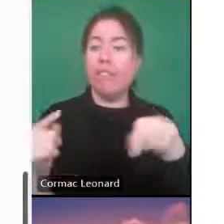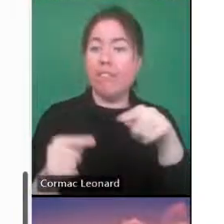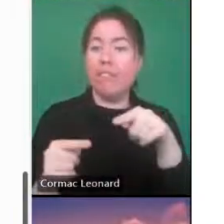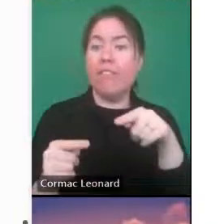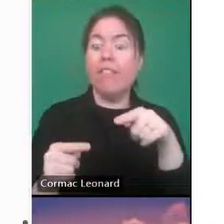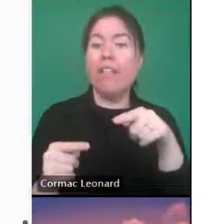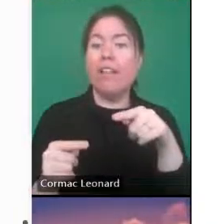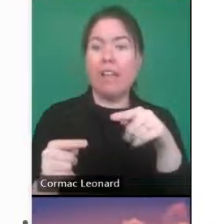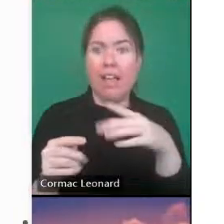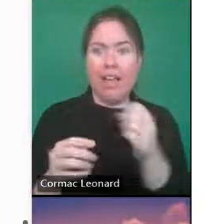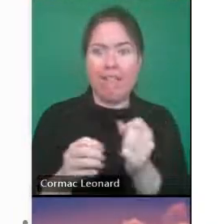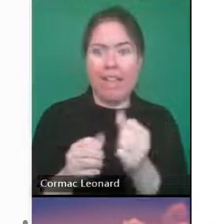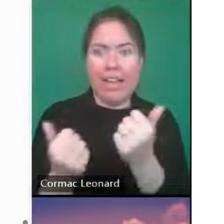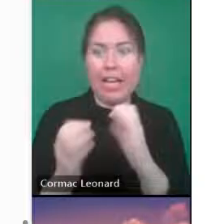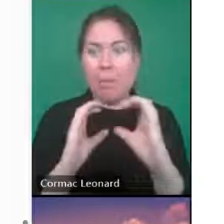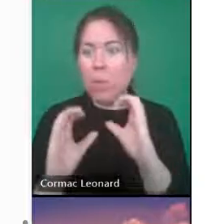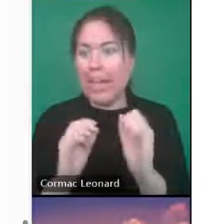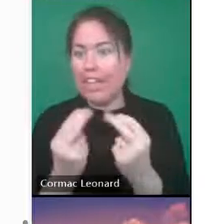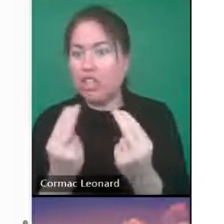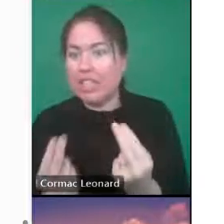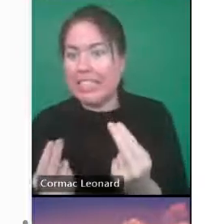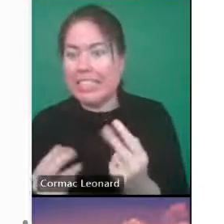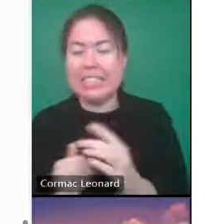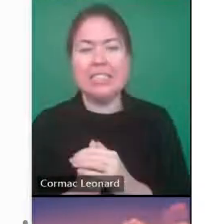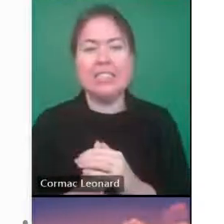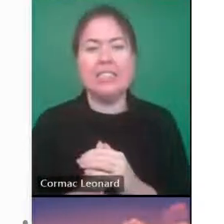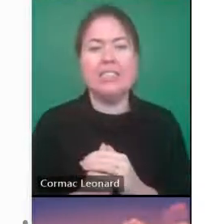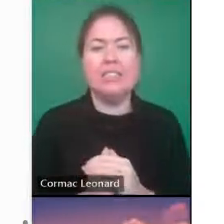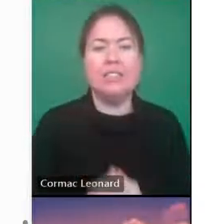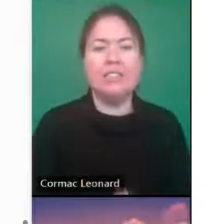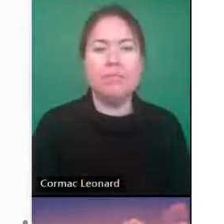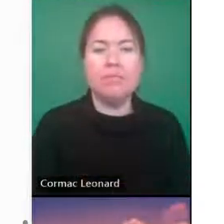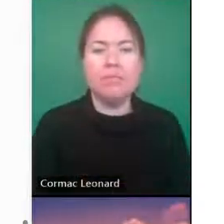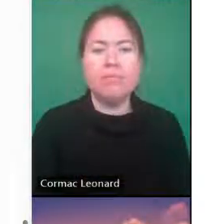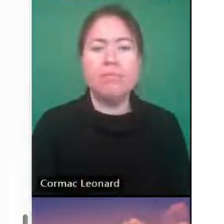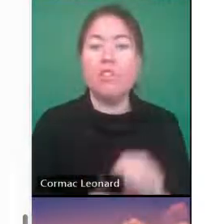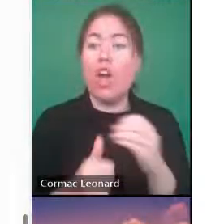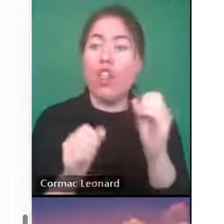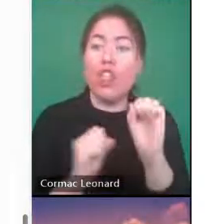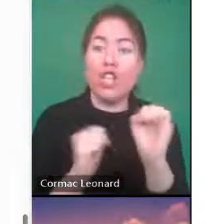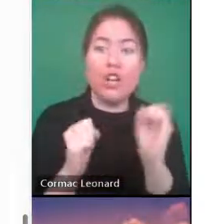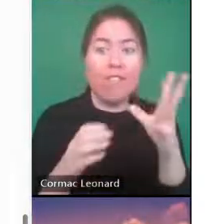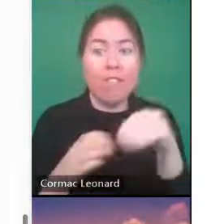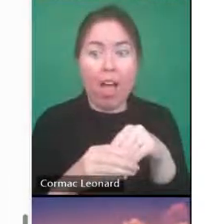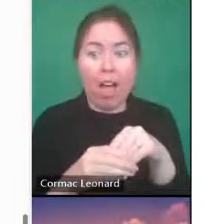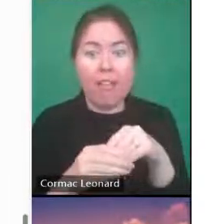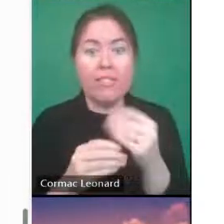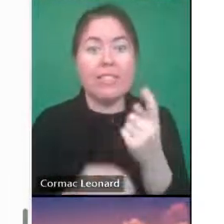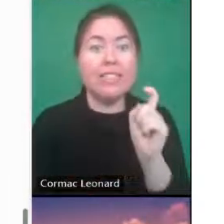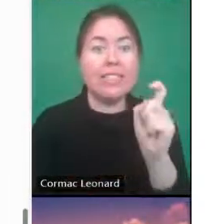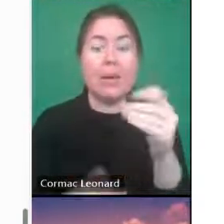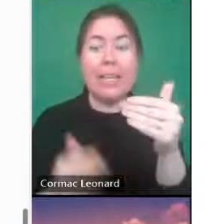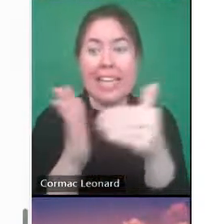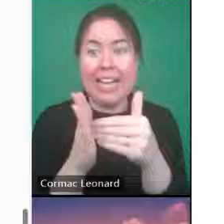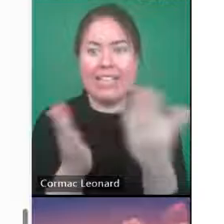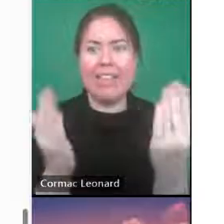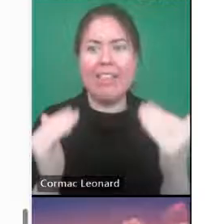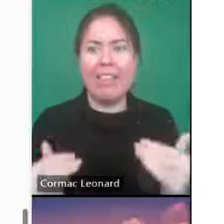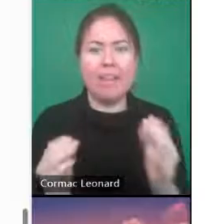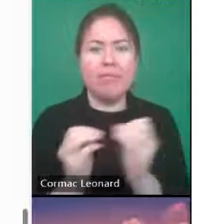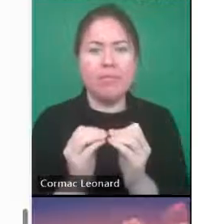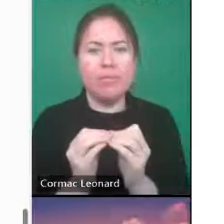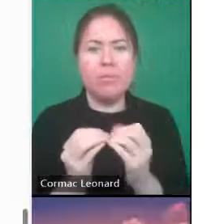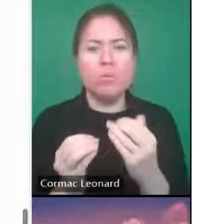this field. Are other services involved? So you can, if you say yes, and then you can say that